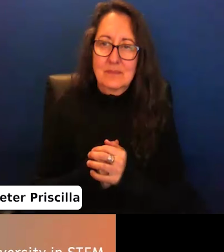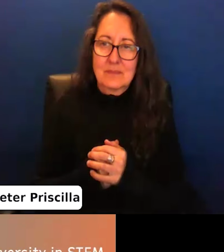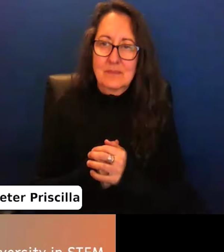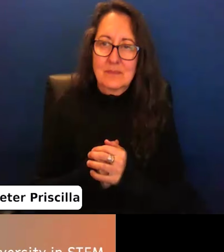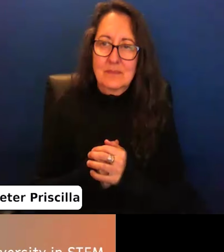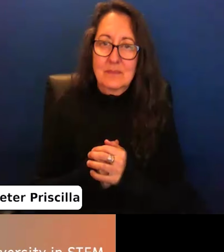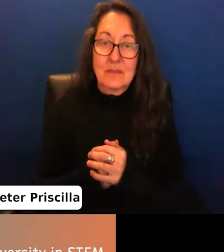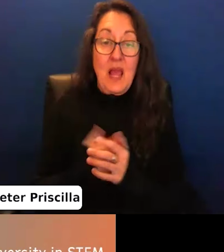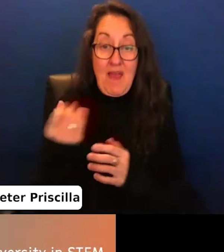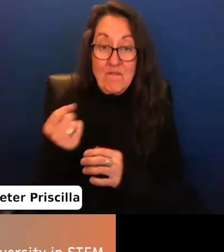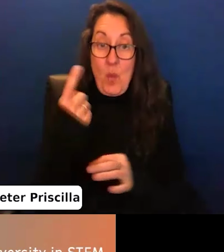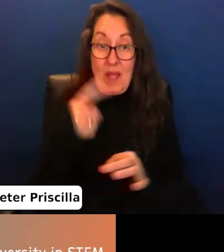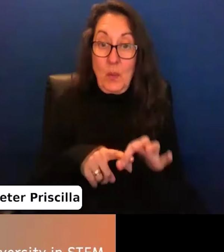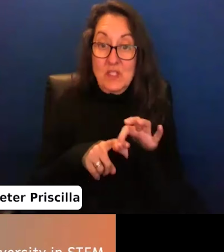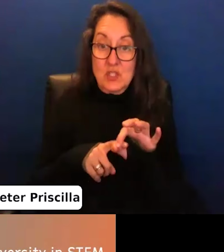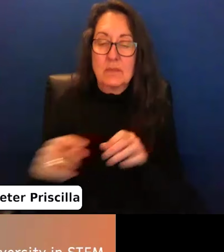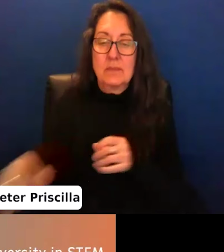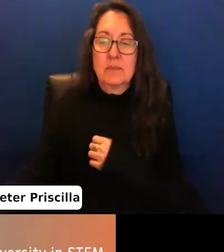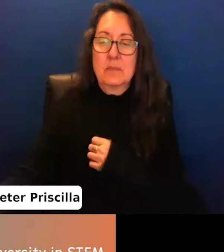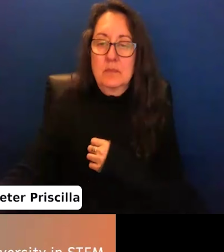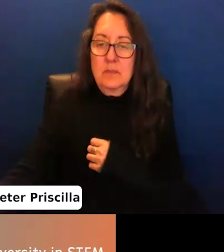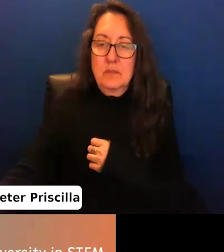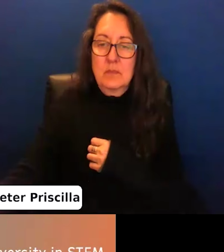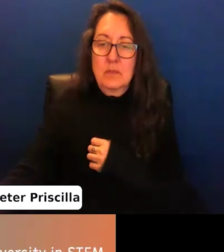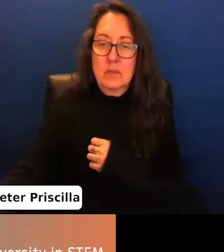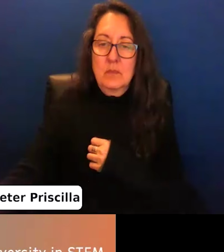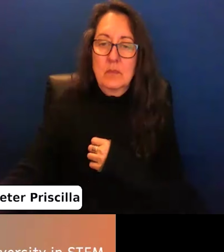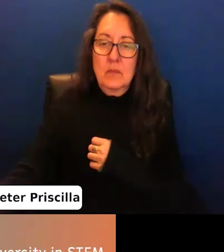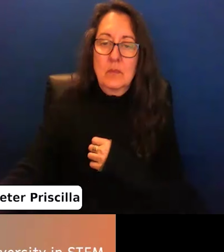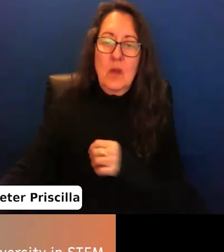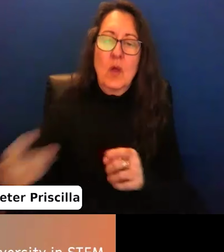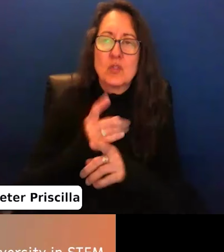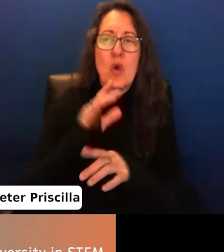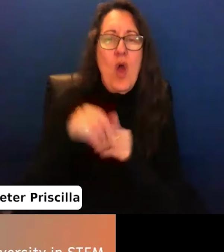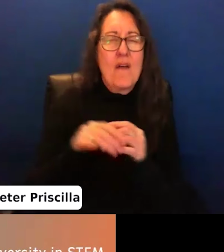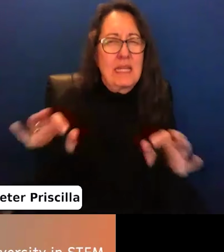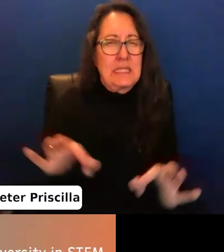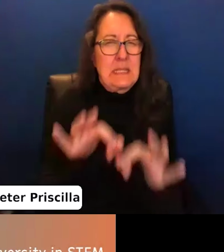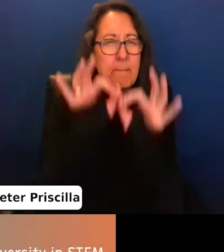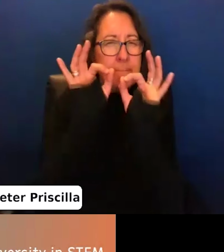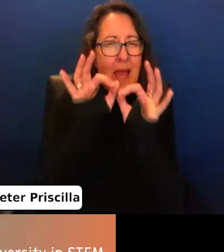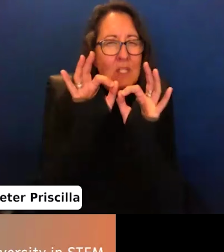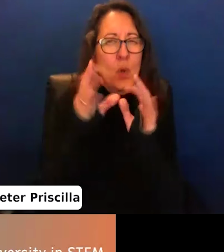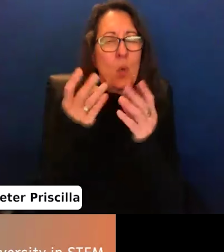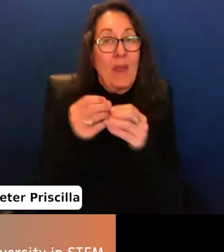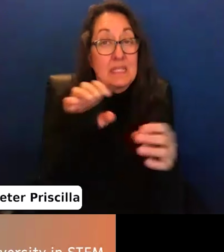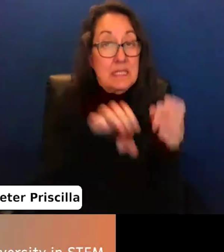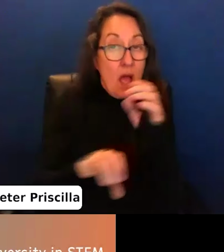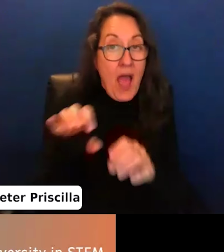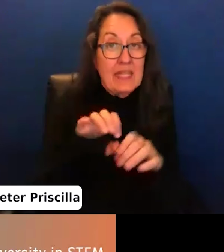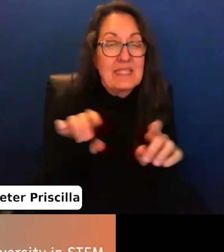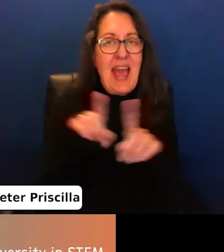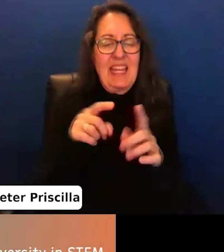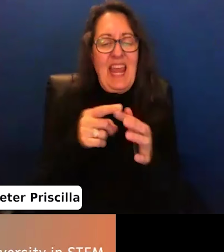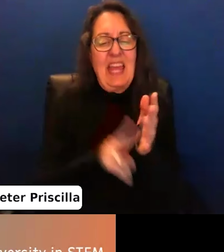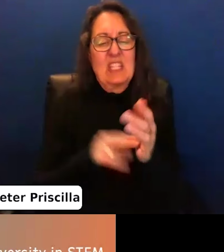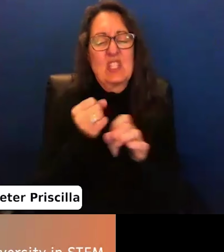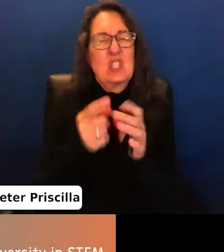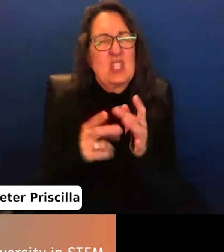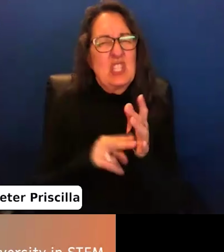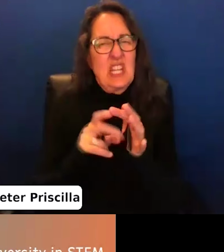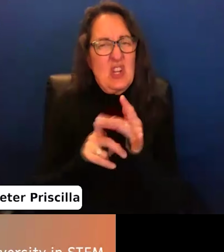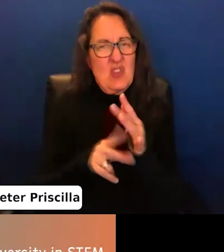So we've got one here regarding specializations in science and engineering. So if only certain